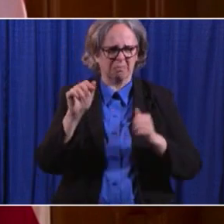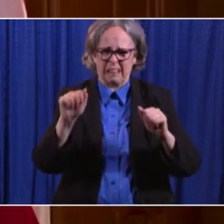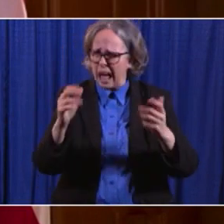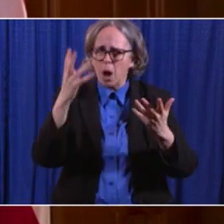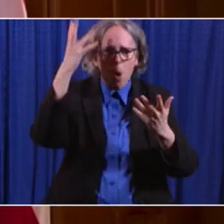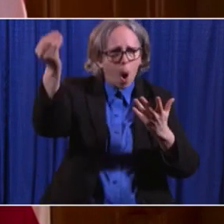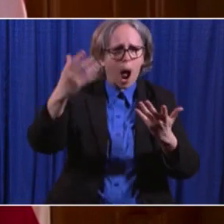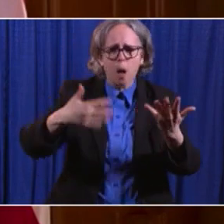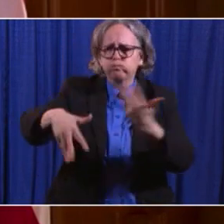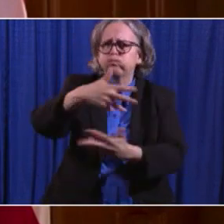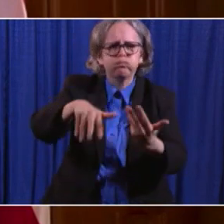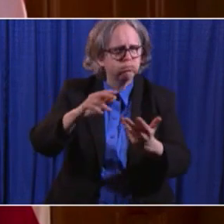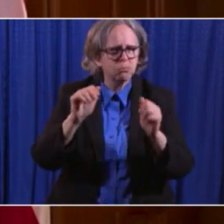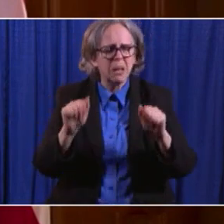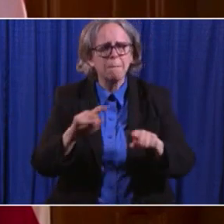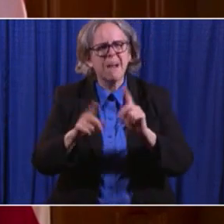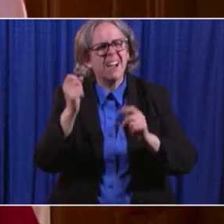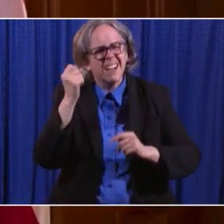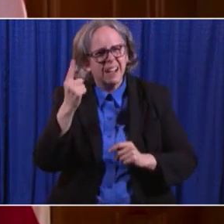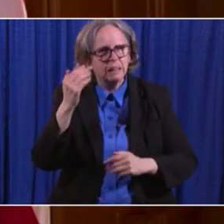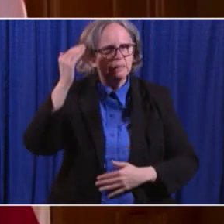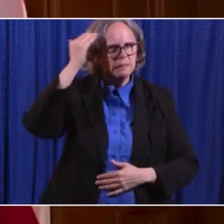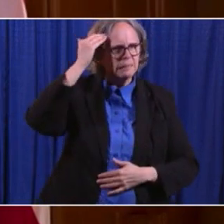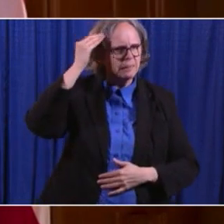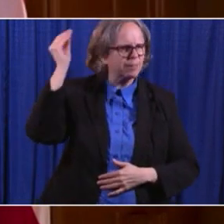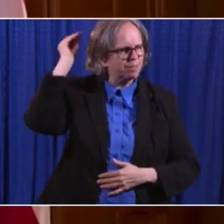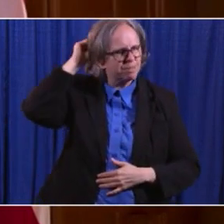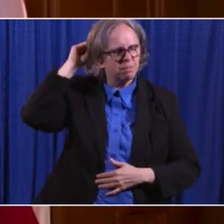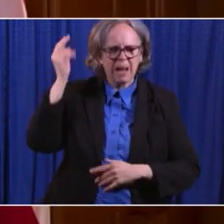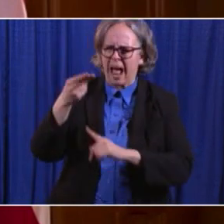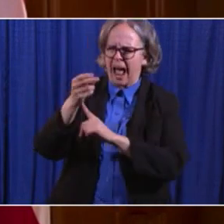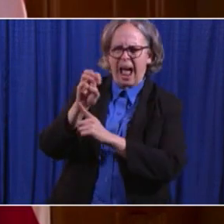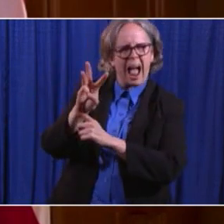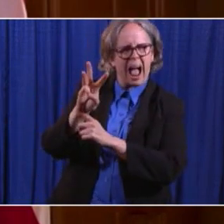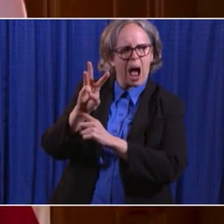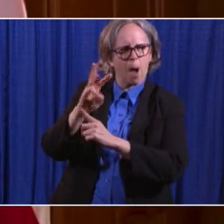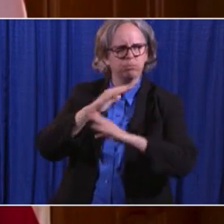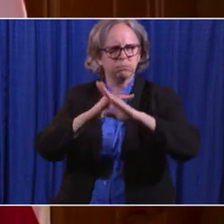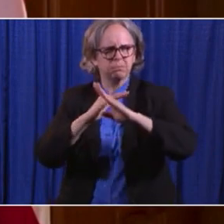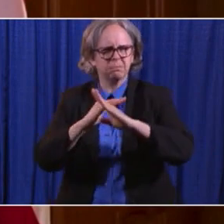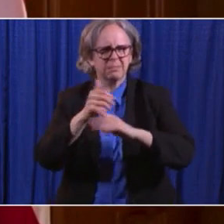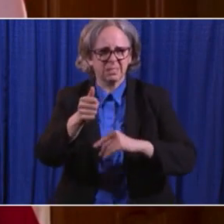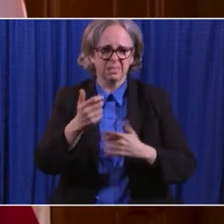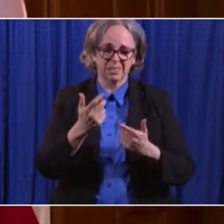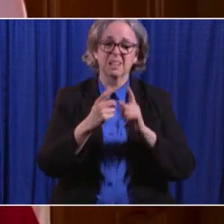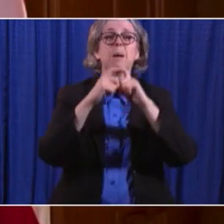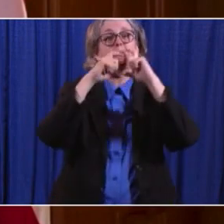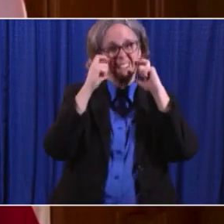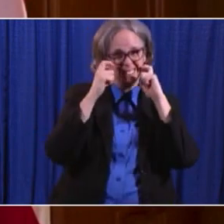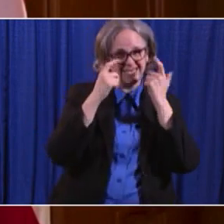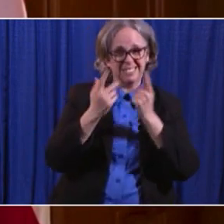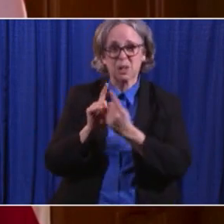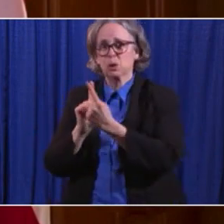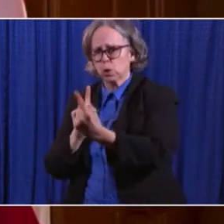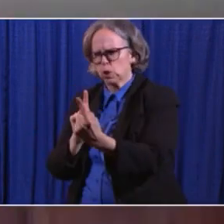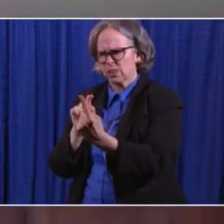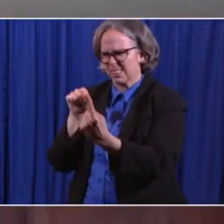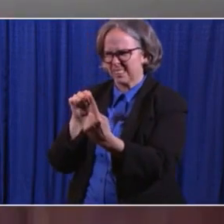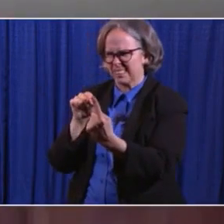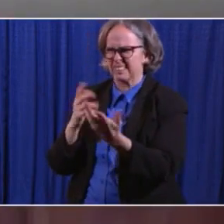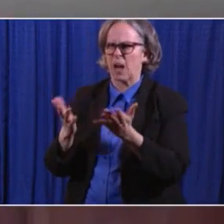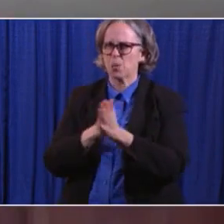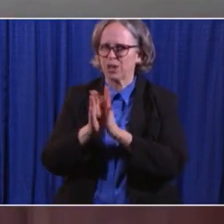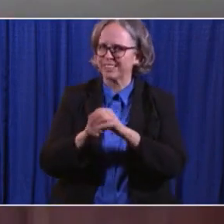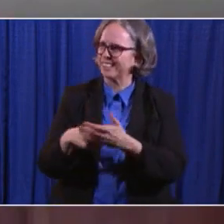really is what we're emphasizing today with these new, more simplified orders. Director? Thank